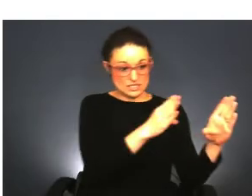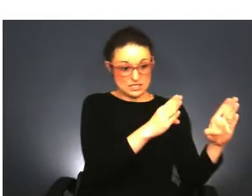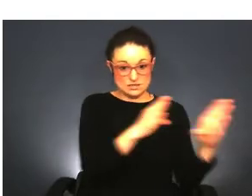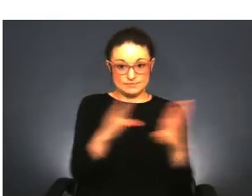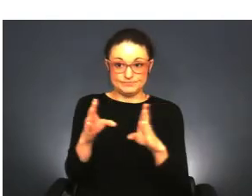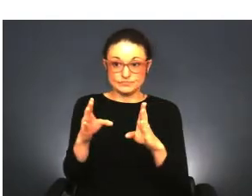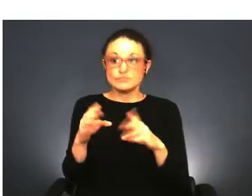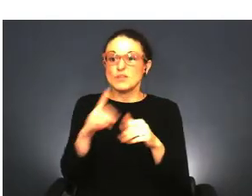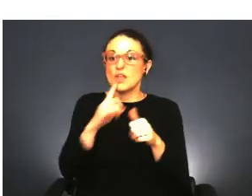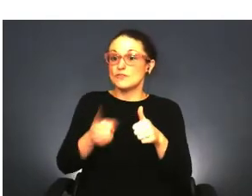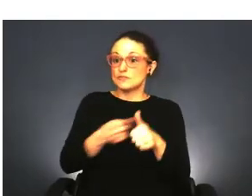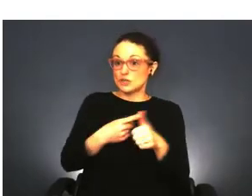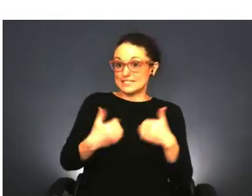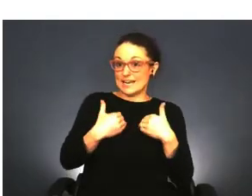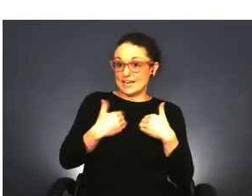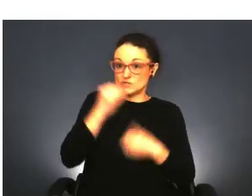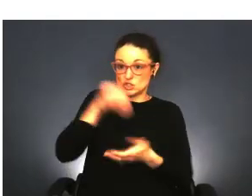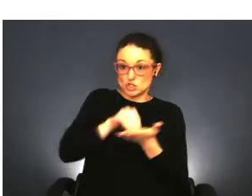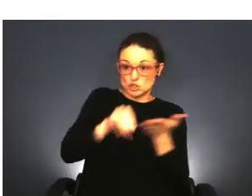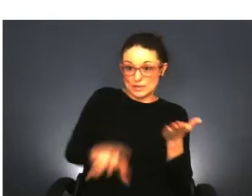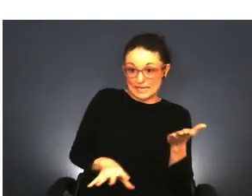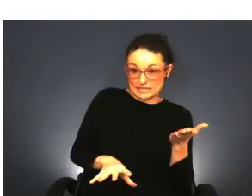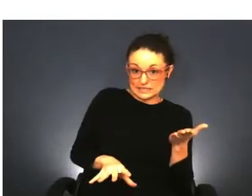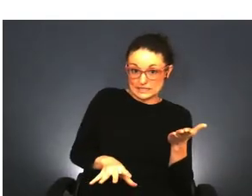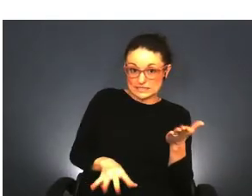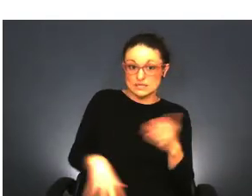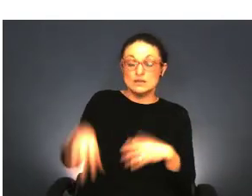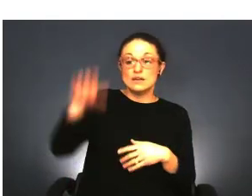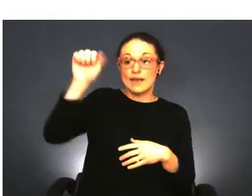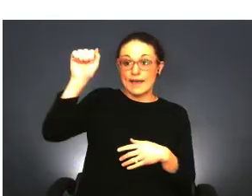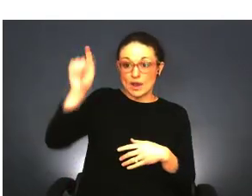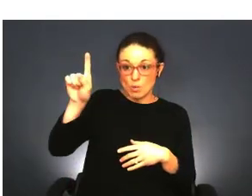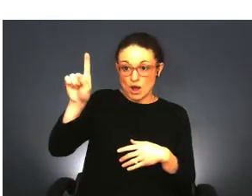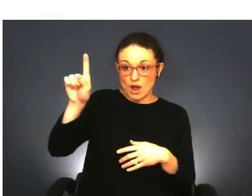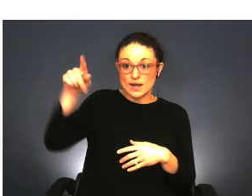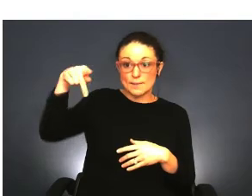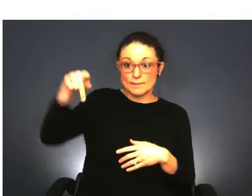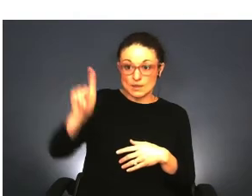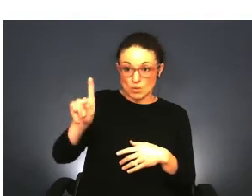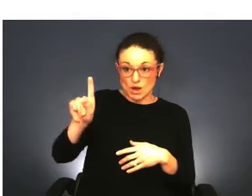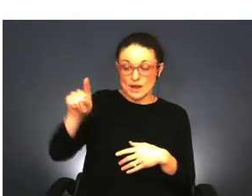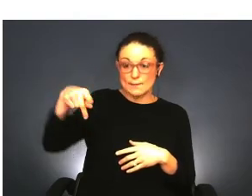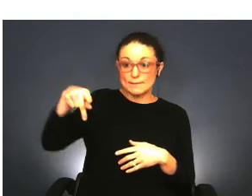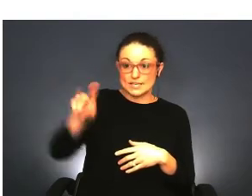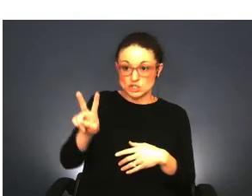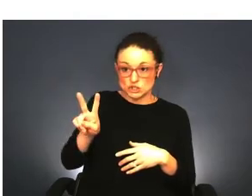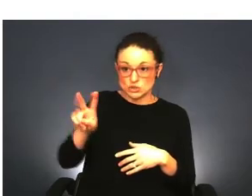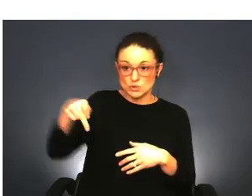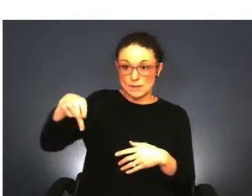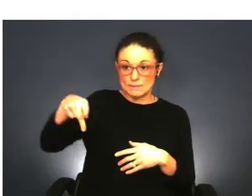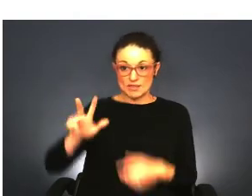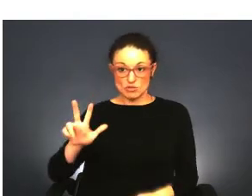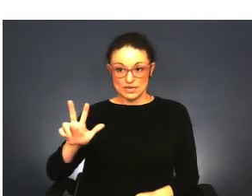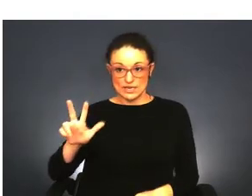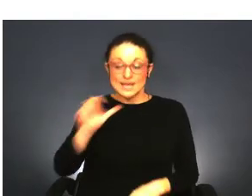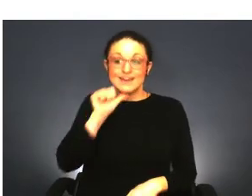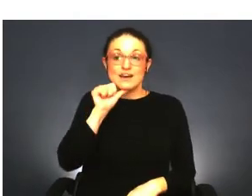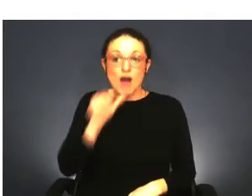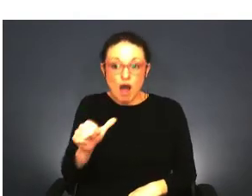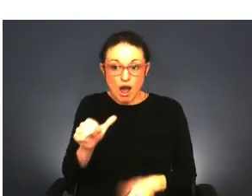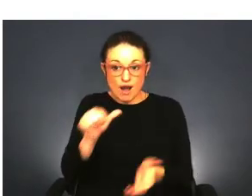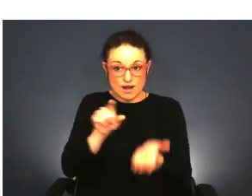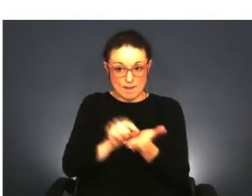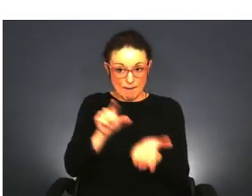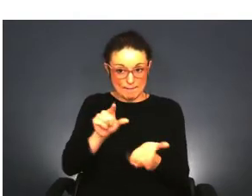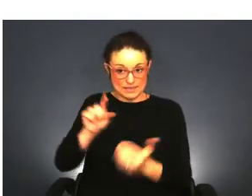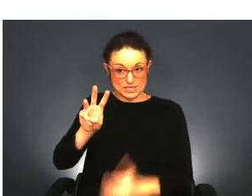my students. Then I have A1, P1, P2, P3, and an unpublished wiki